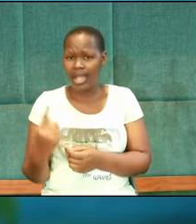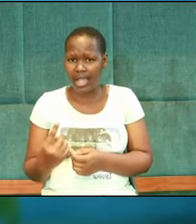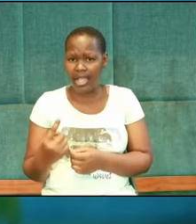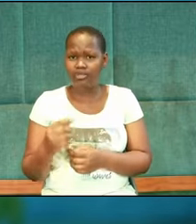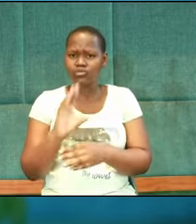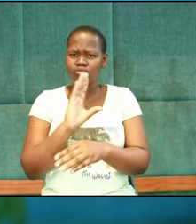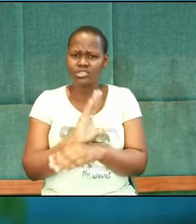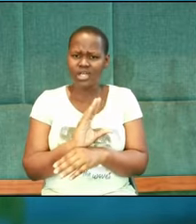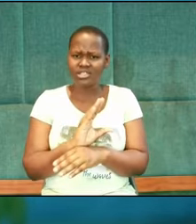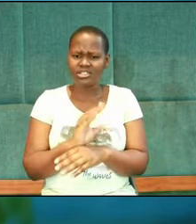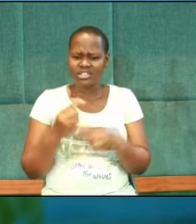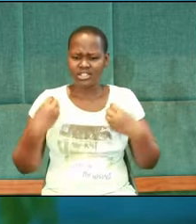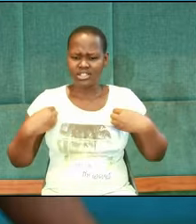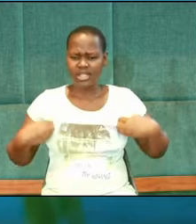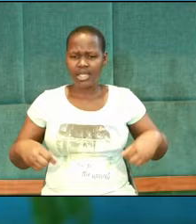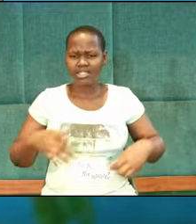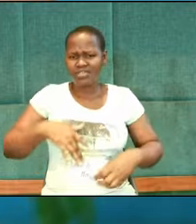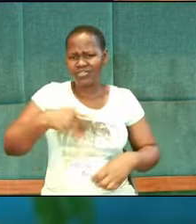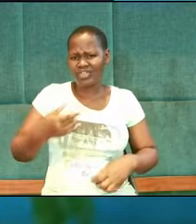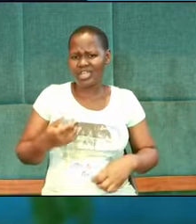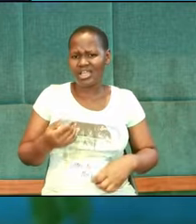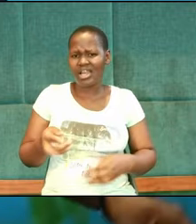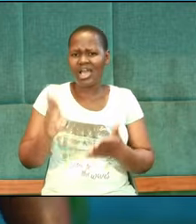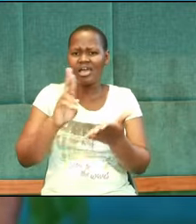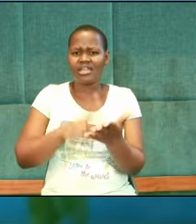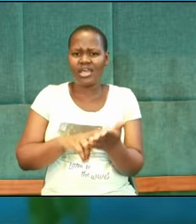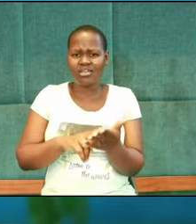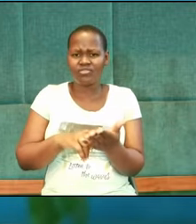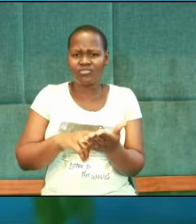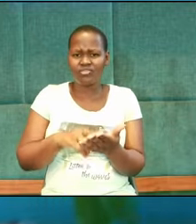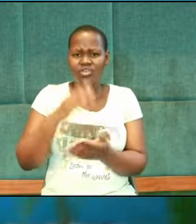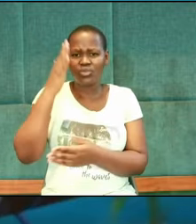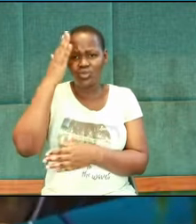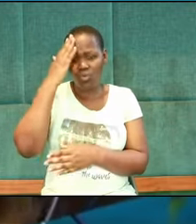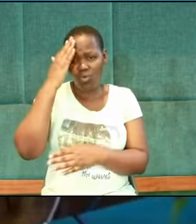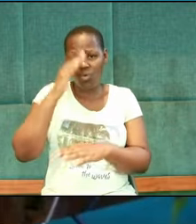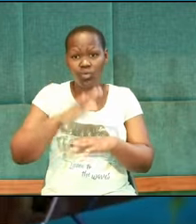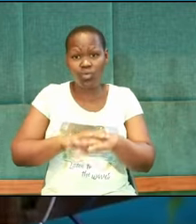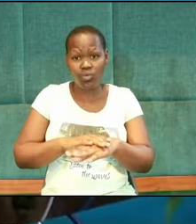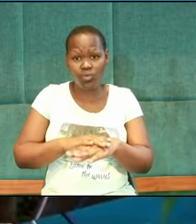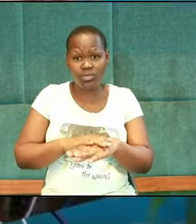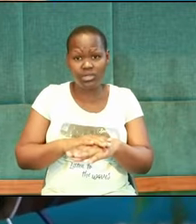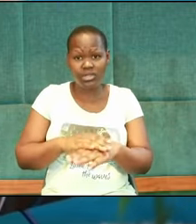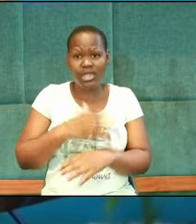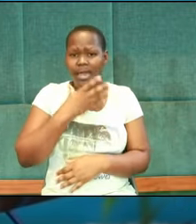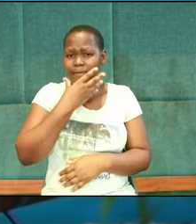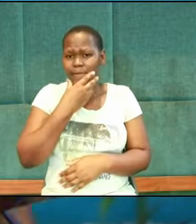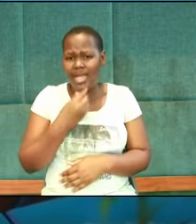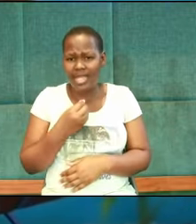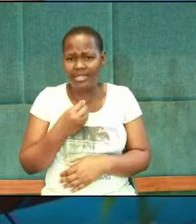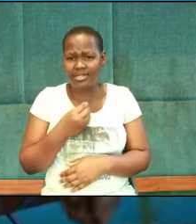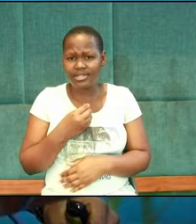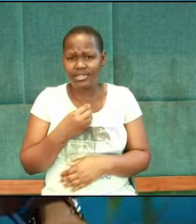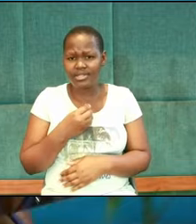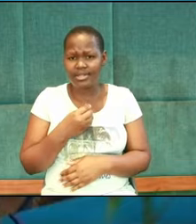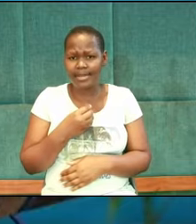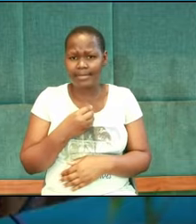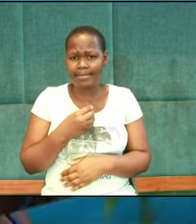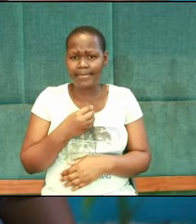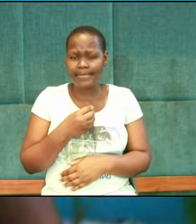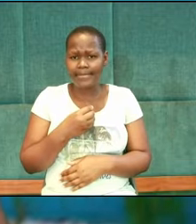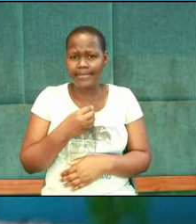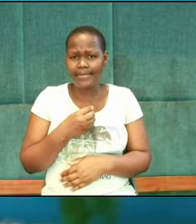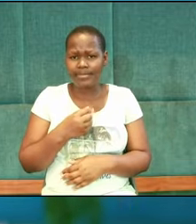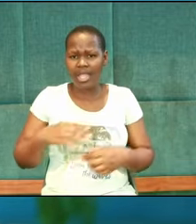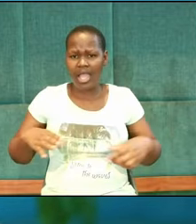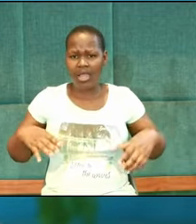dress, and we think we have arrived. We know who, especially the men, we won't invest to know. And we are so arrogant